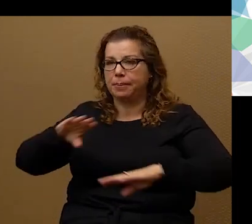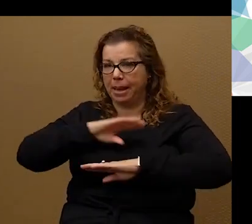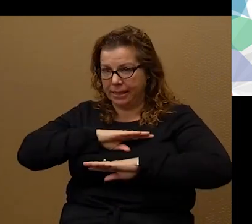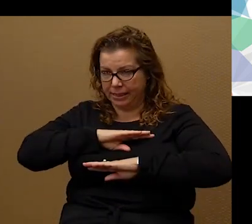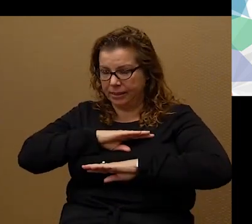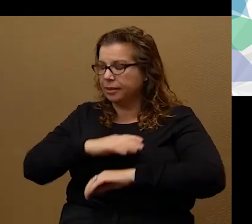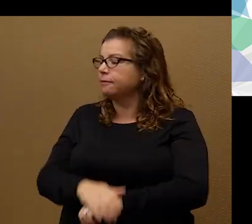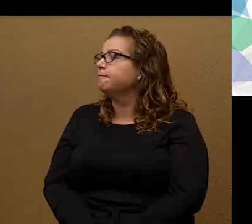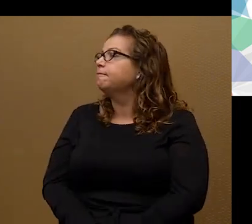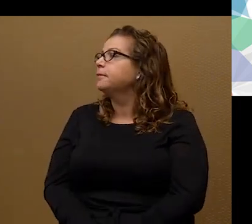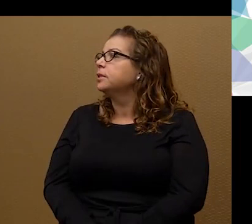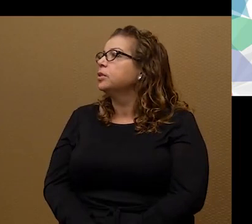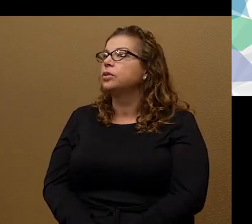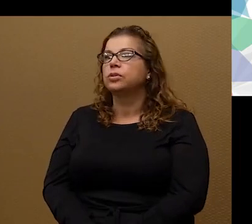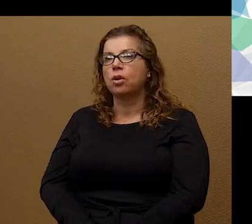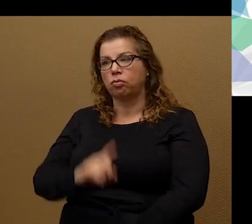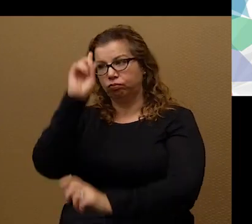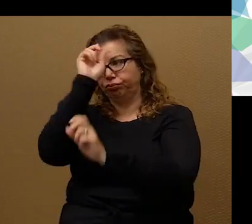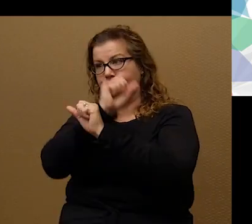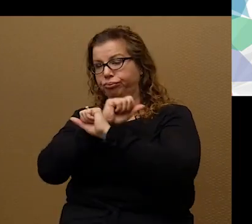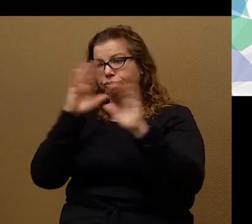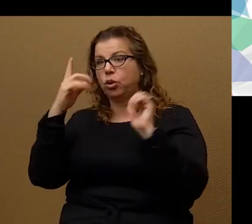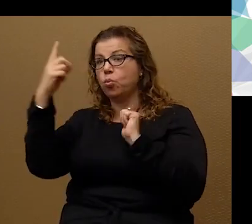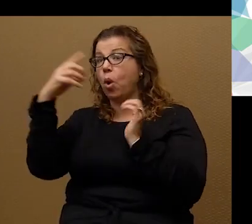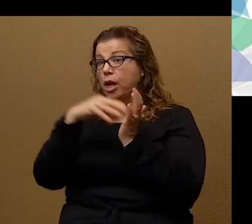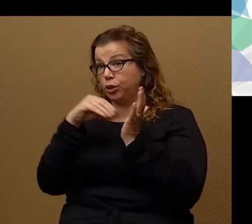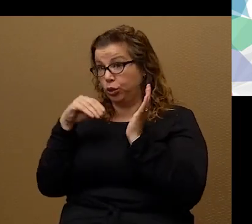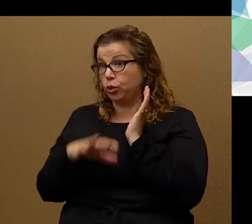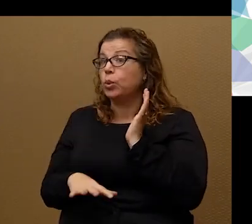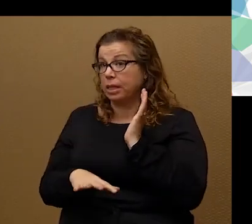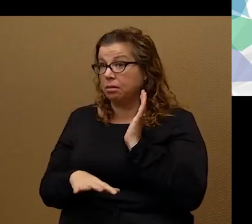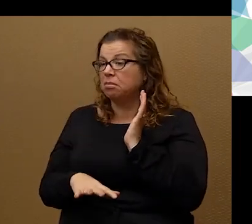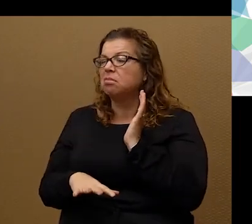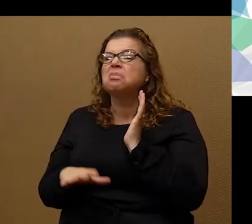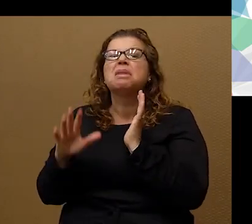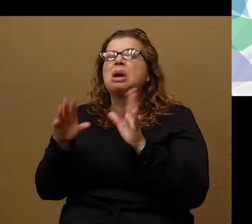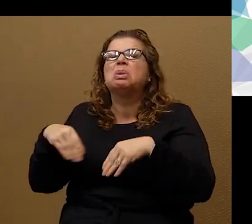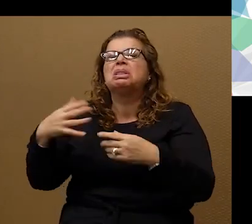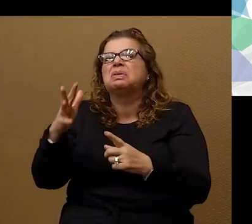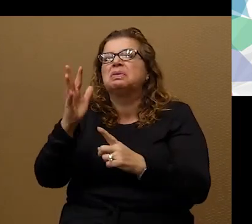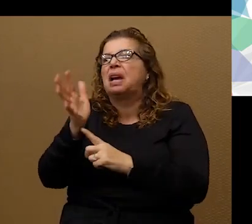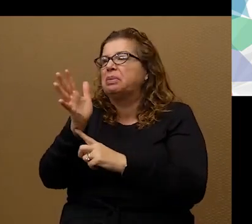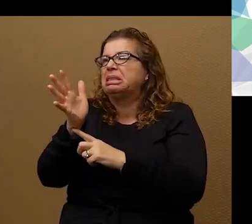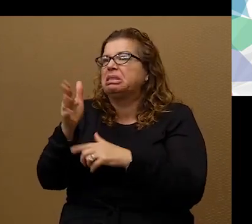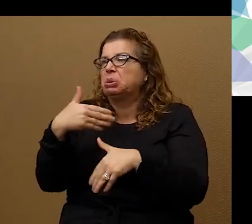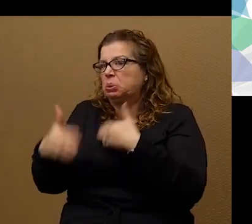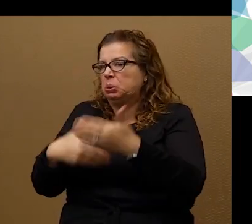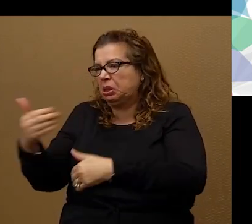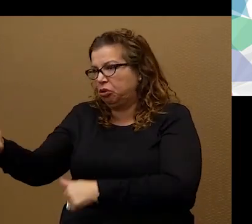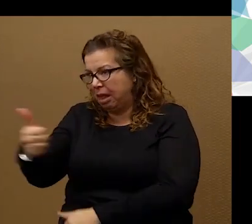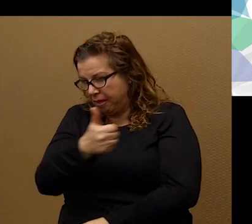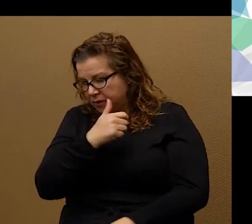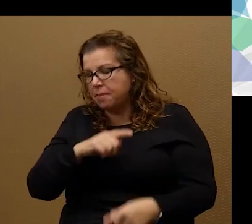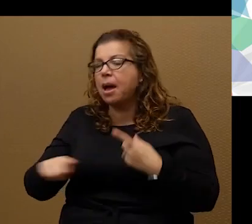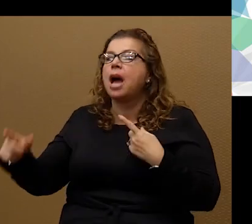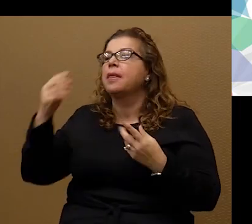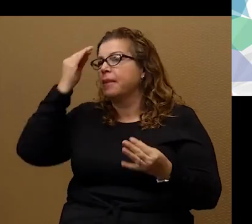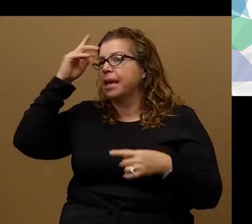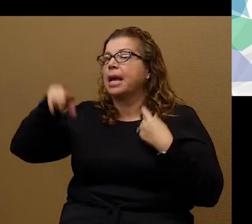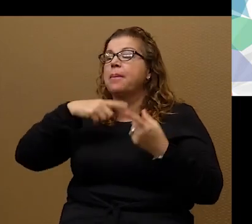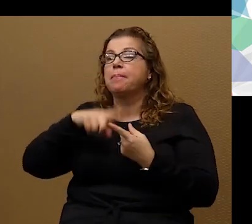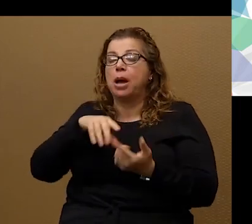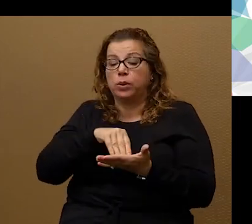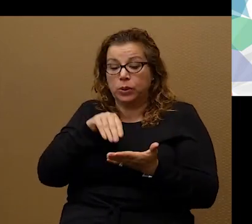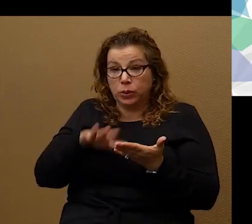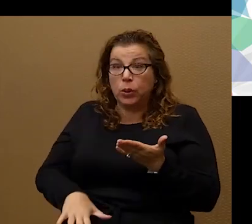So think about a student. I'll give you 5-10 minutes. Think about a student. Think about their